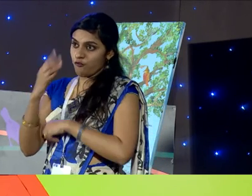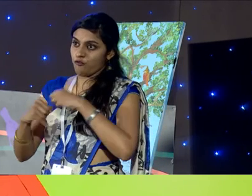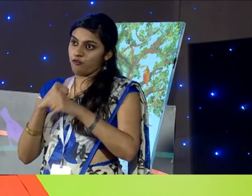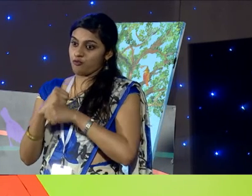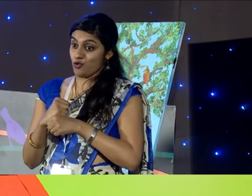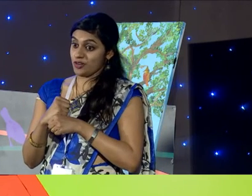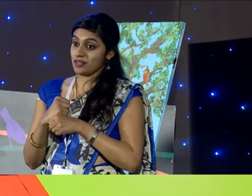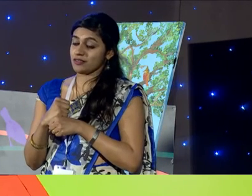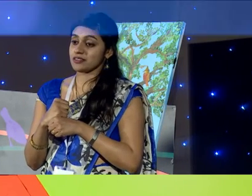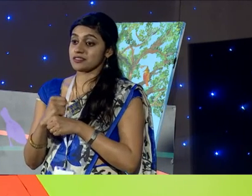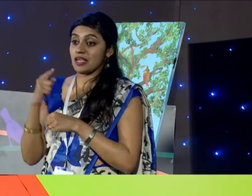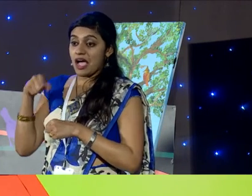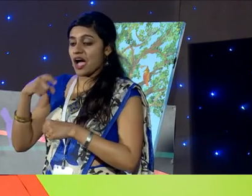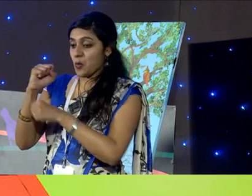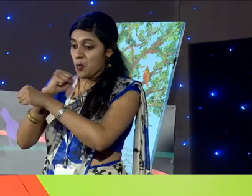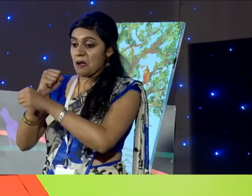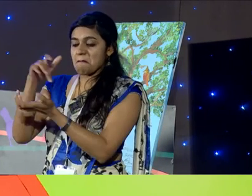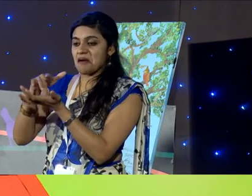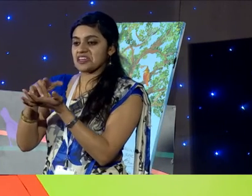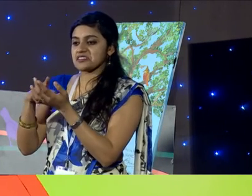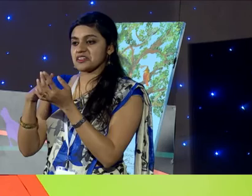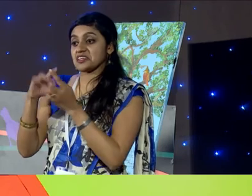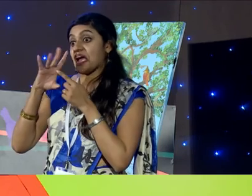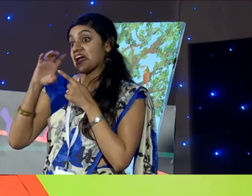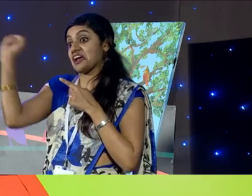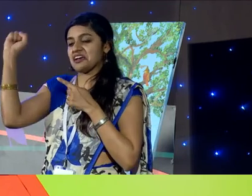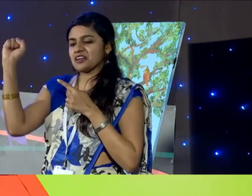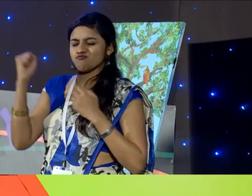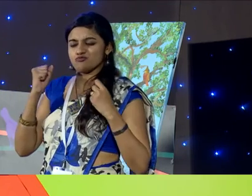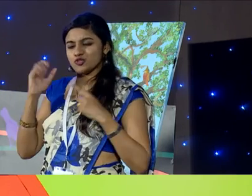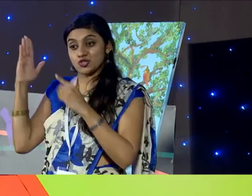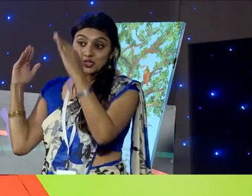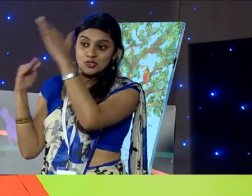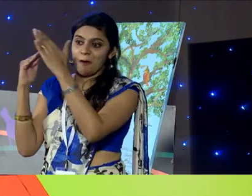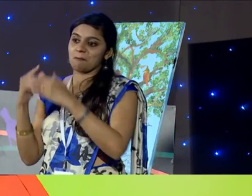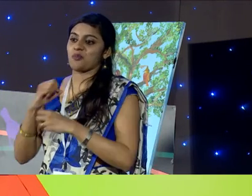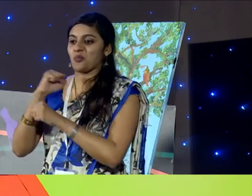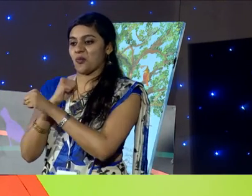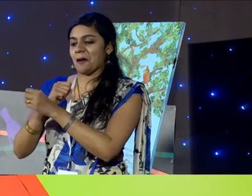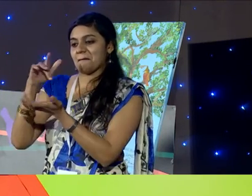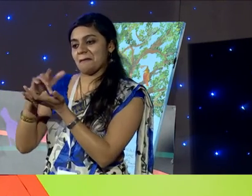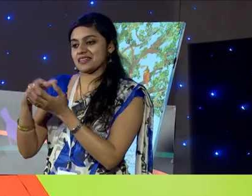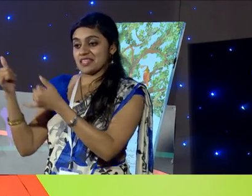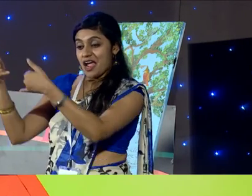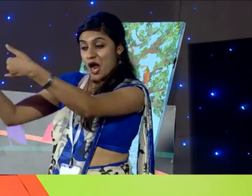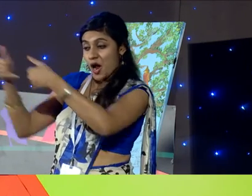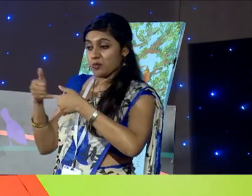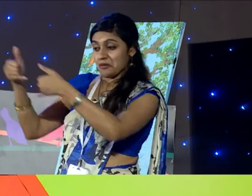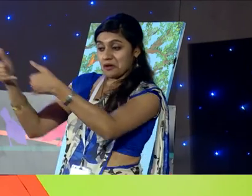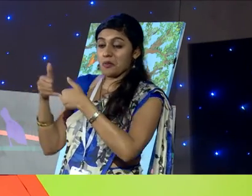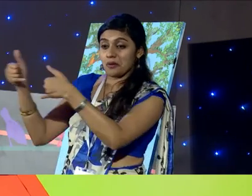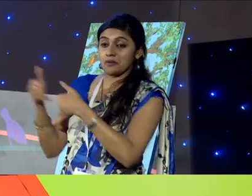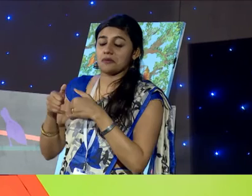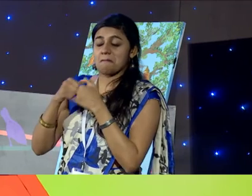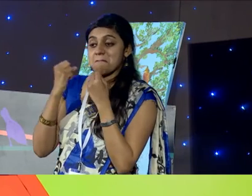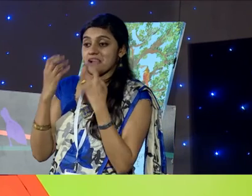place to work by the Great Place to Work Institute. This year we were in the top 30. And the Great Place to Work Institute informs me